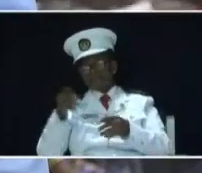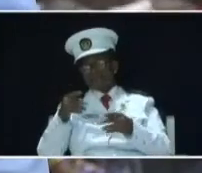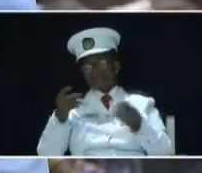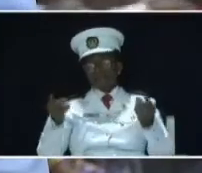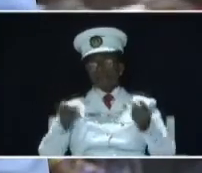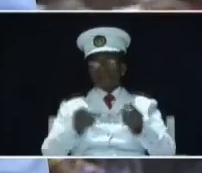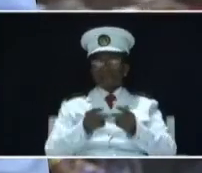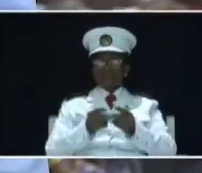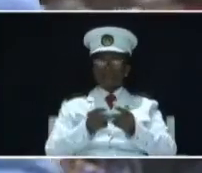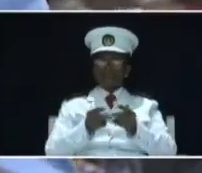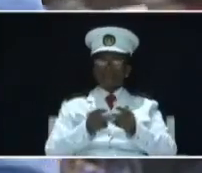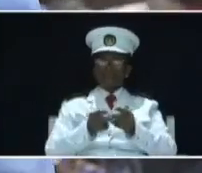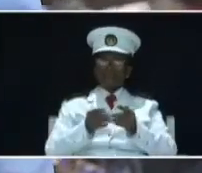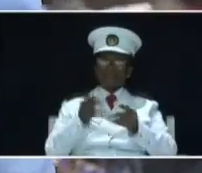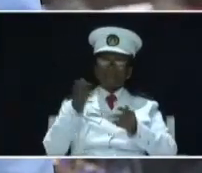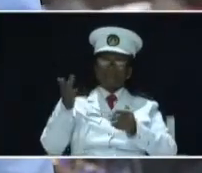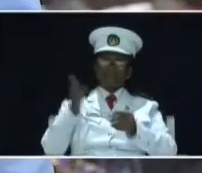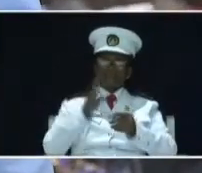their